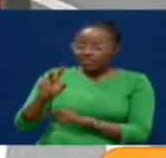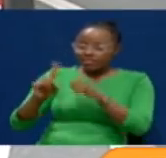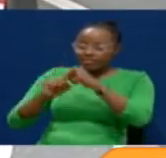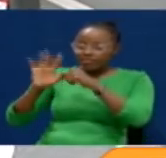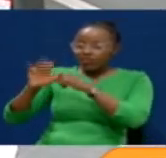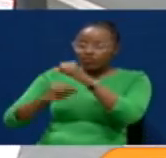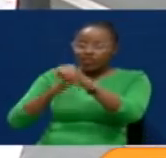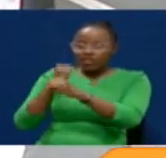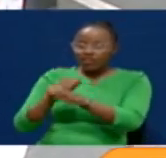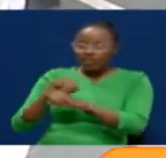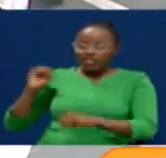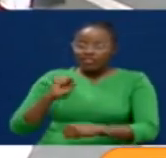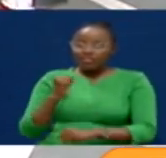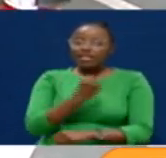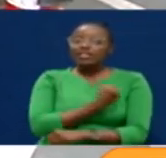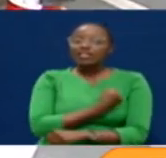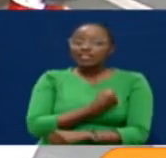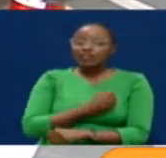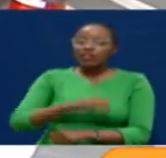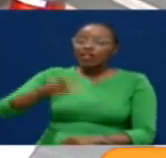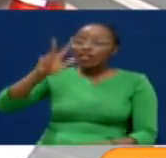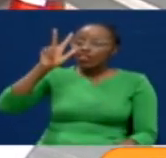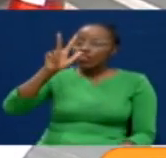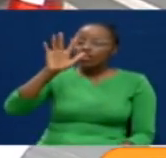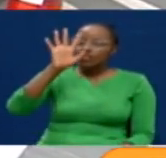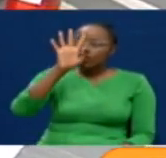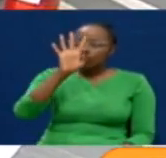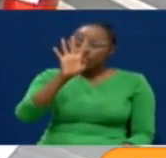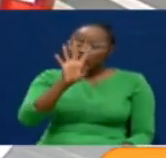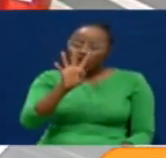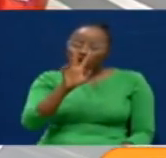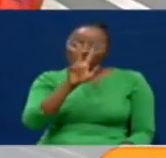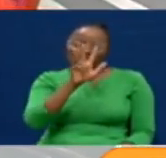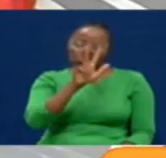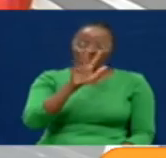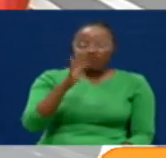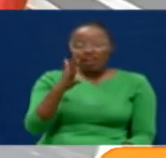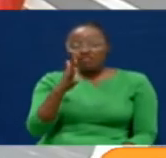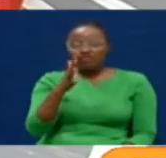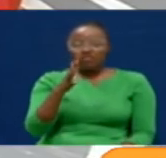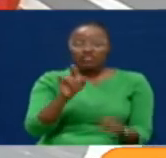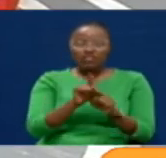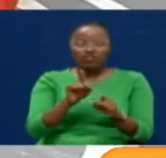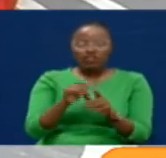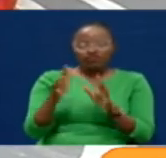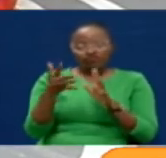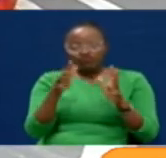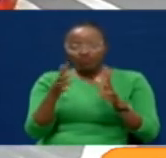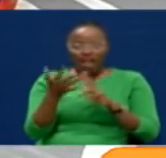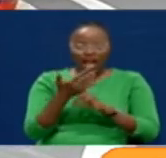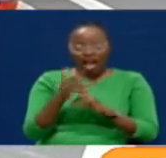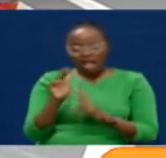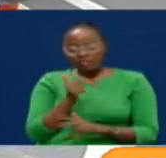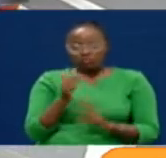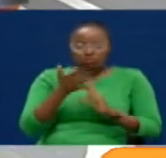65, Senator Sakaja at 34, 35, and us in between.